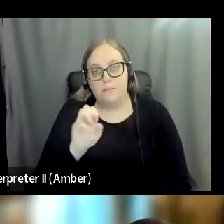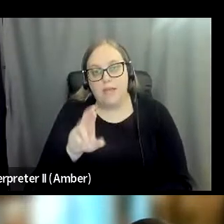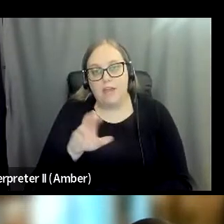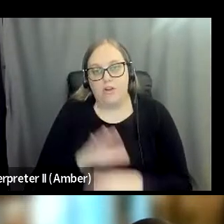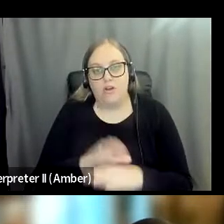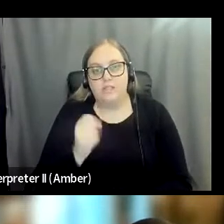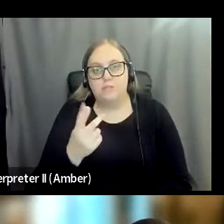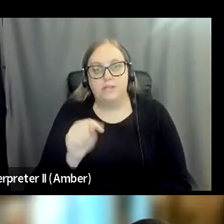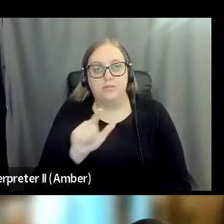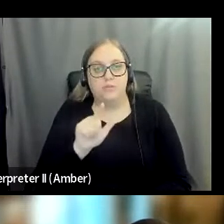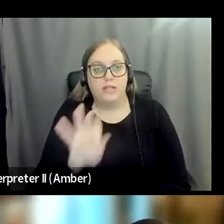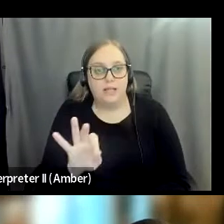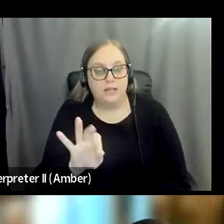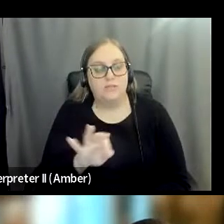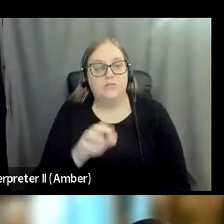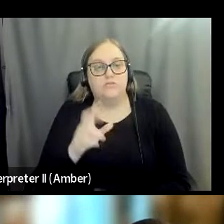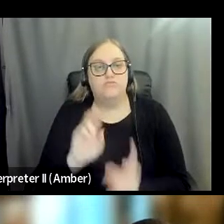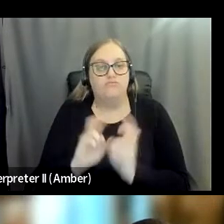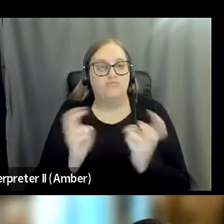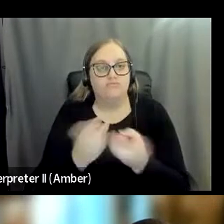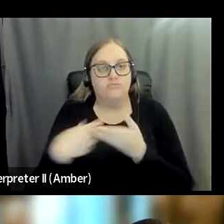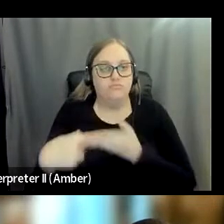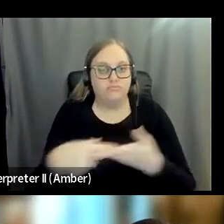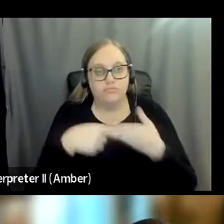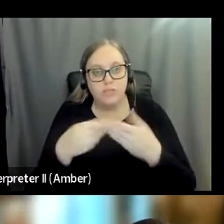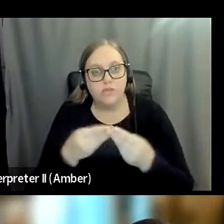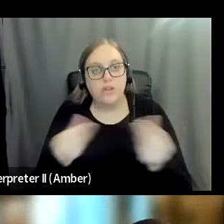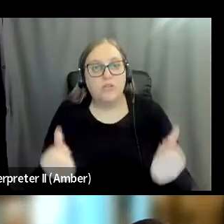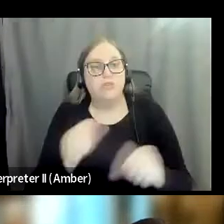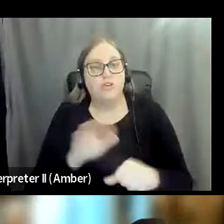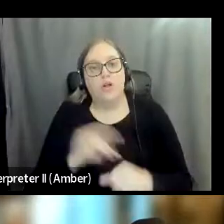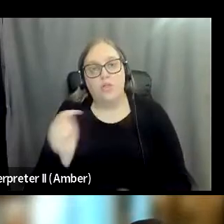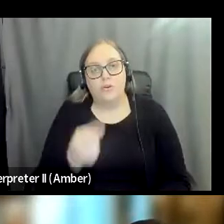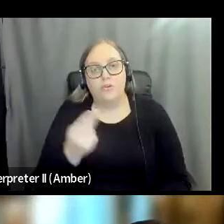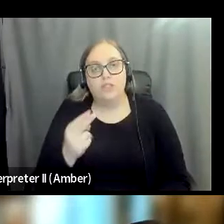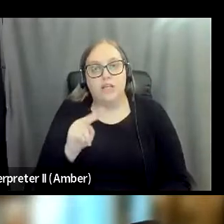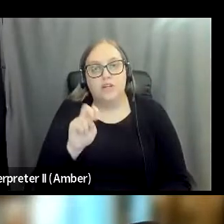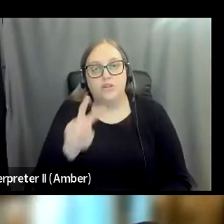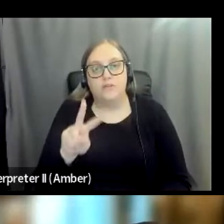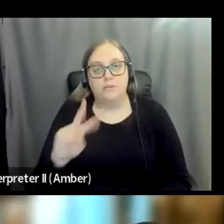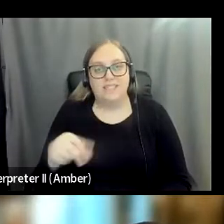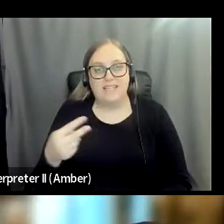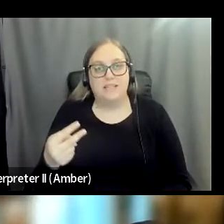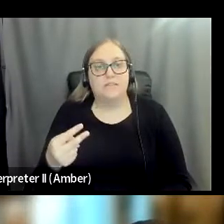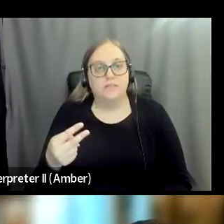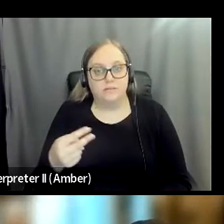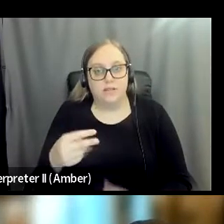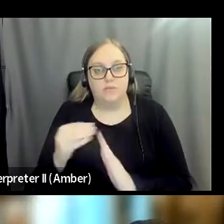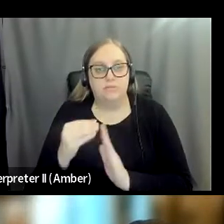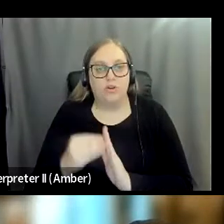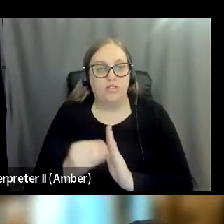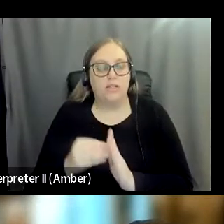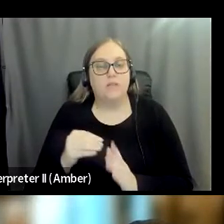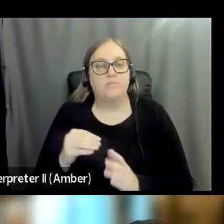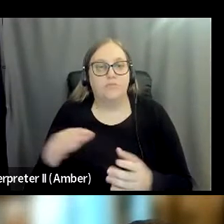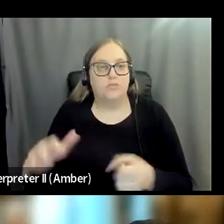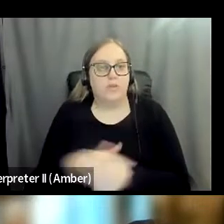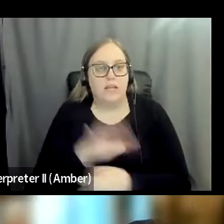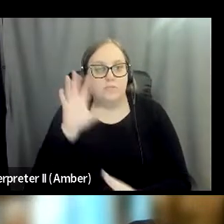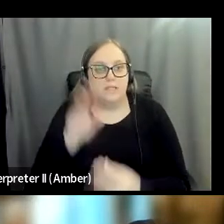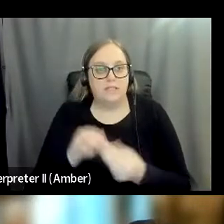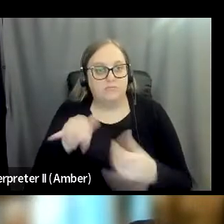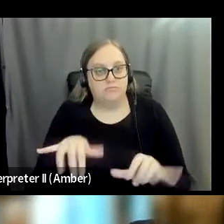29th. The committee held a roundtable on this resolution on Thursday, November 2nd, and the committee marked it up unanimously on November